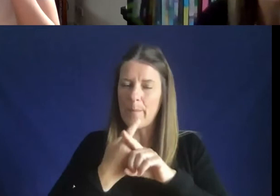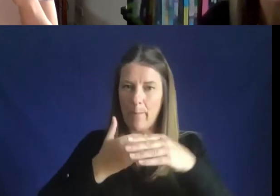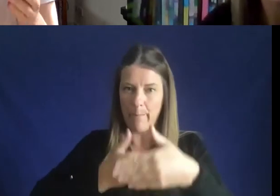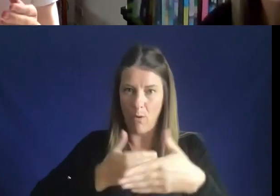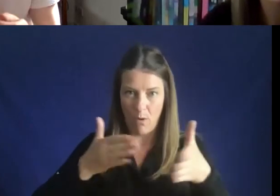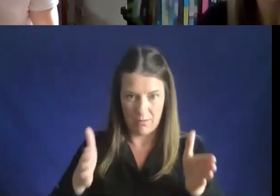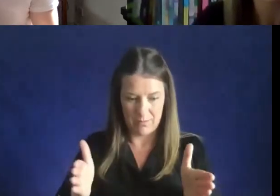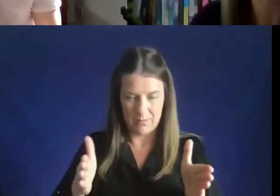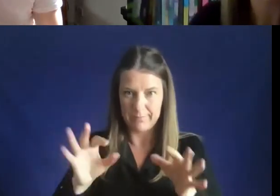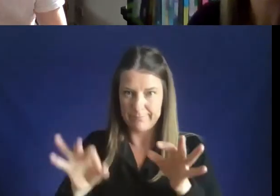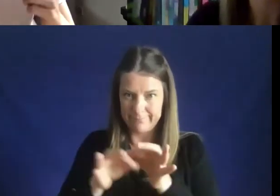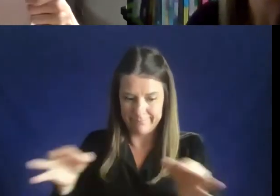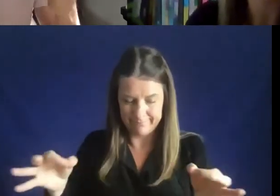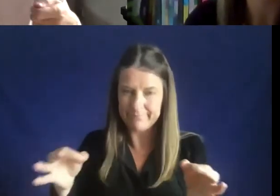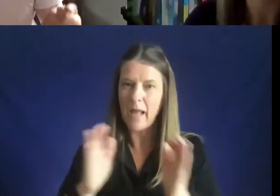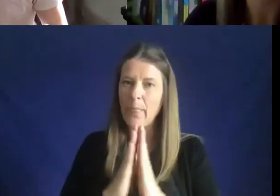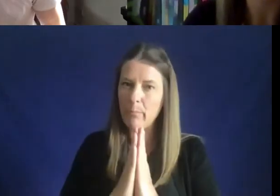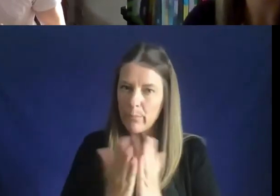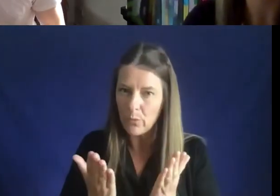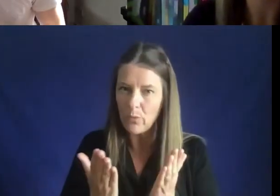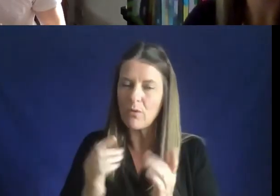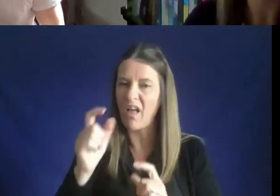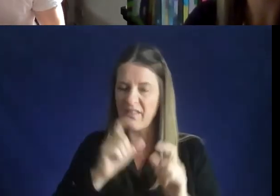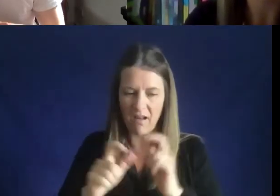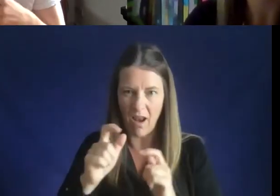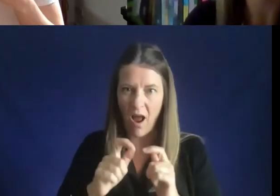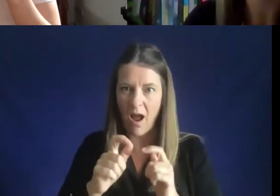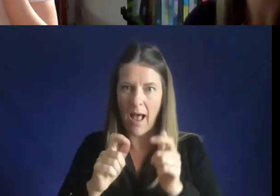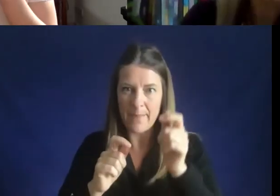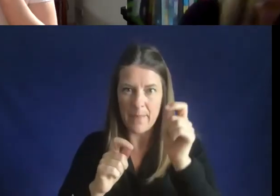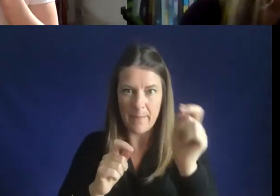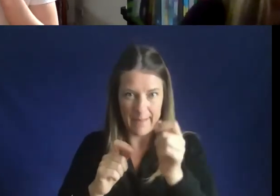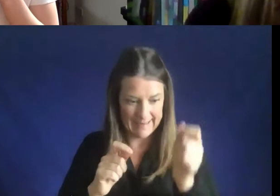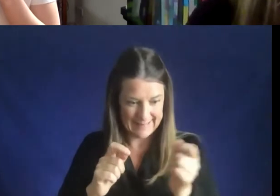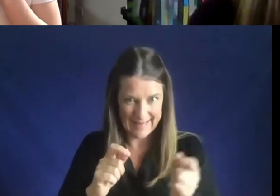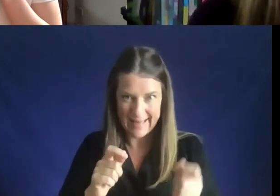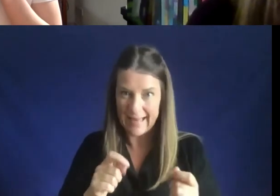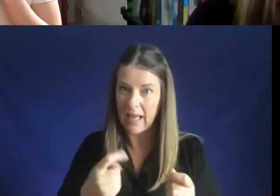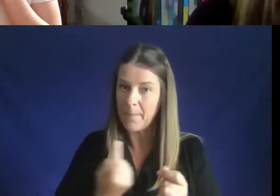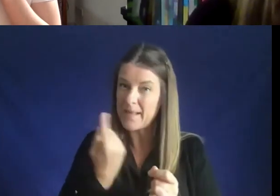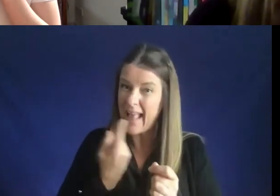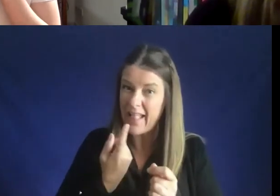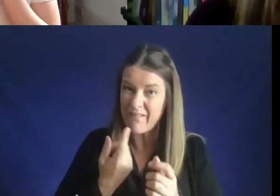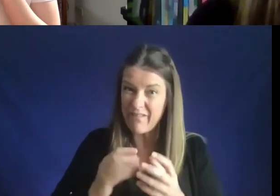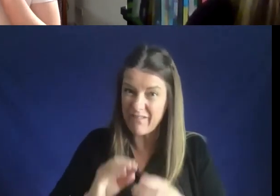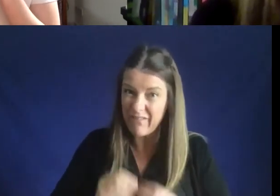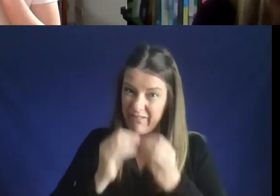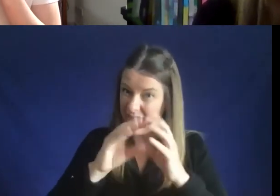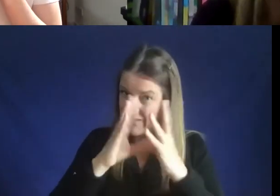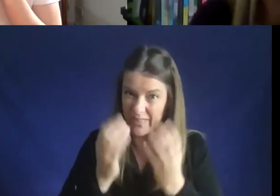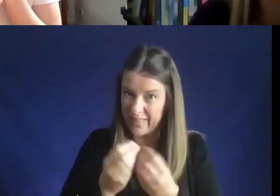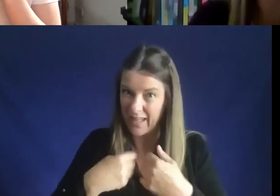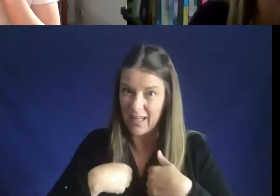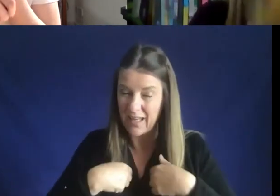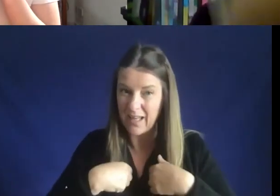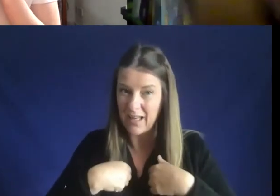the books and the colours in the corners and the binding on them, like I say, were all done by hand. And the